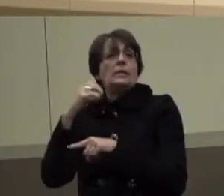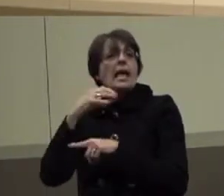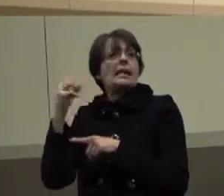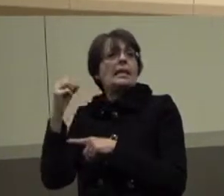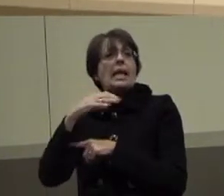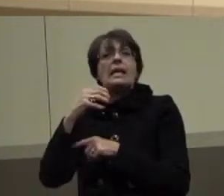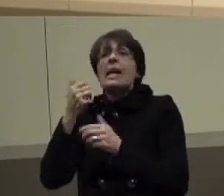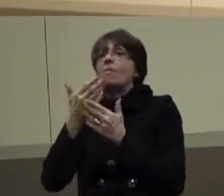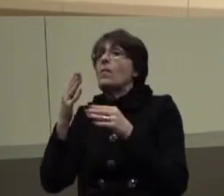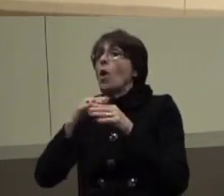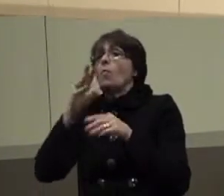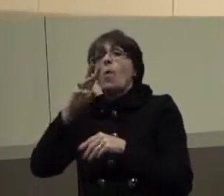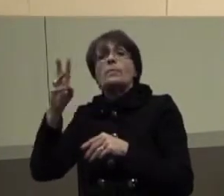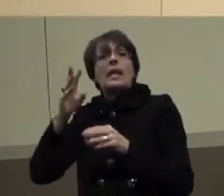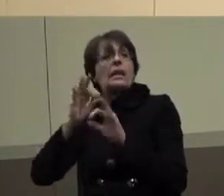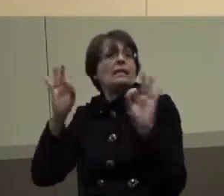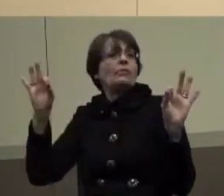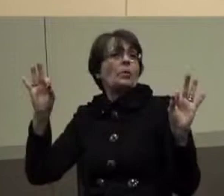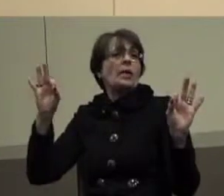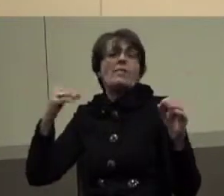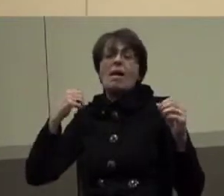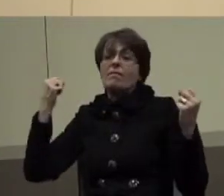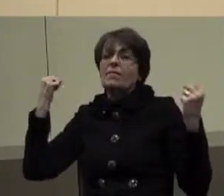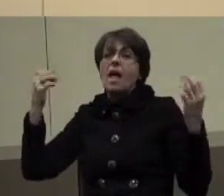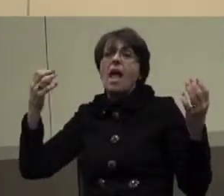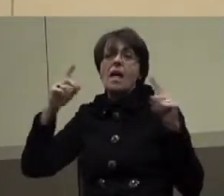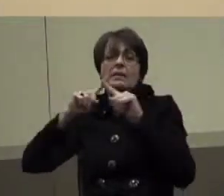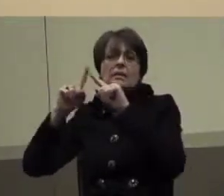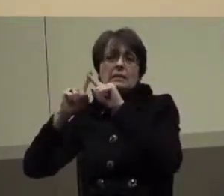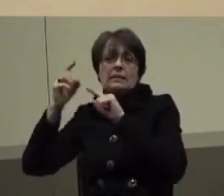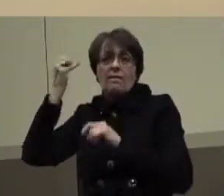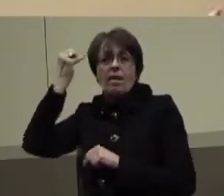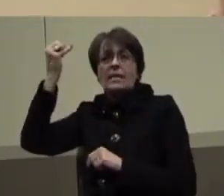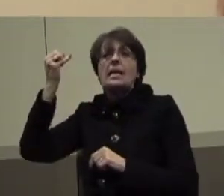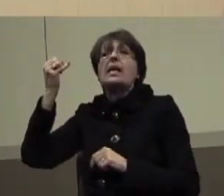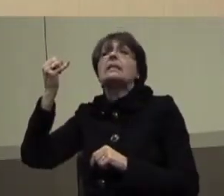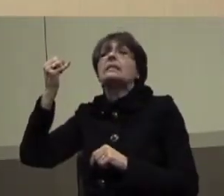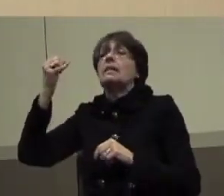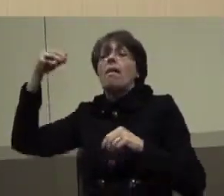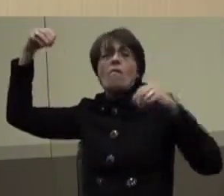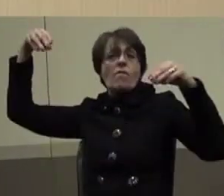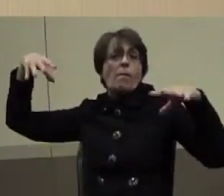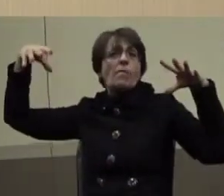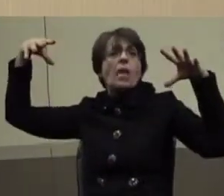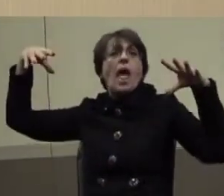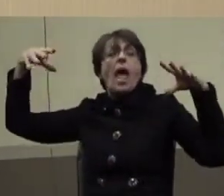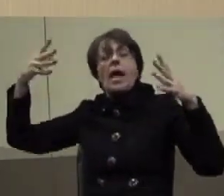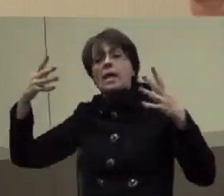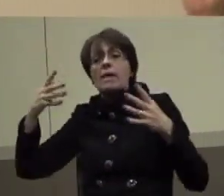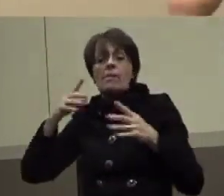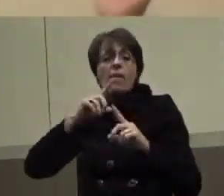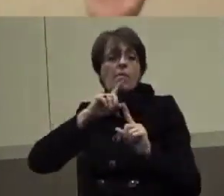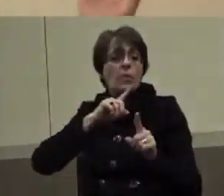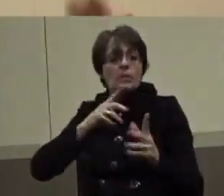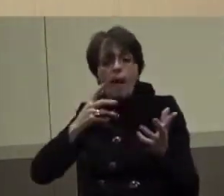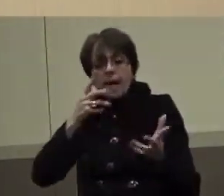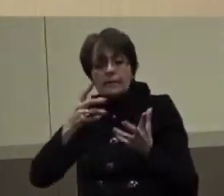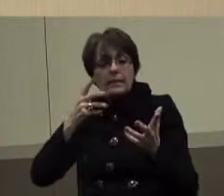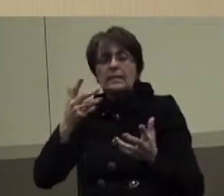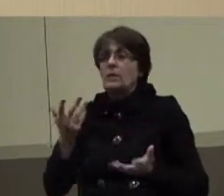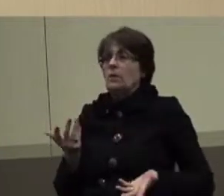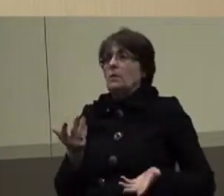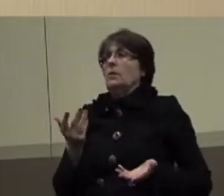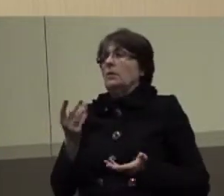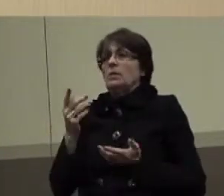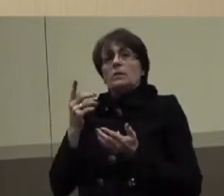Everything on their website is free. So they've got tons of ideas. But yeah, flipping the light. And the response is, you know,